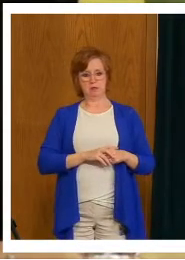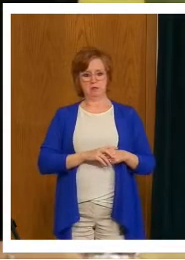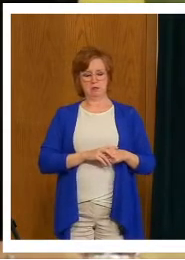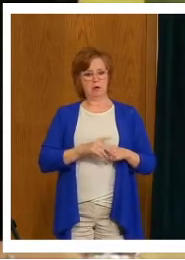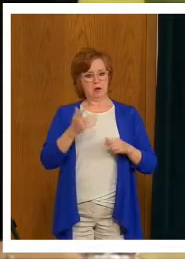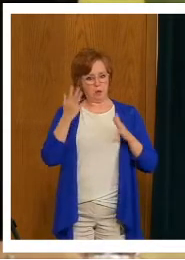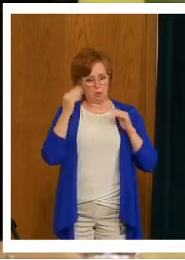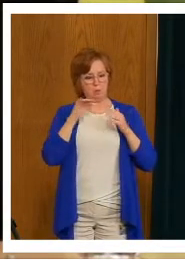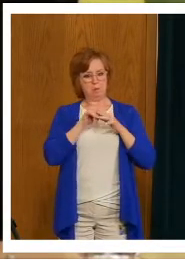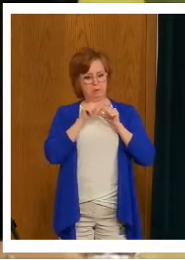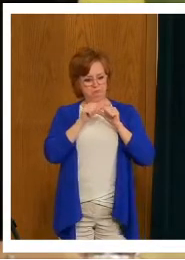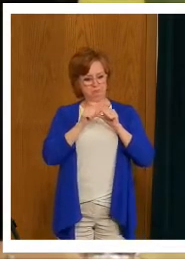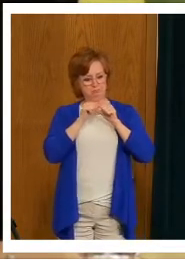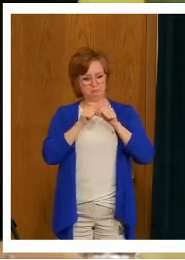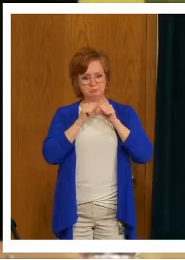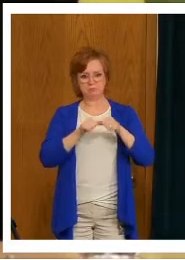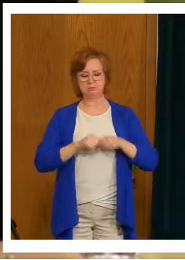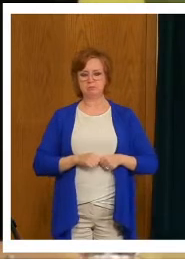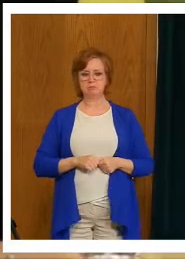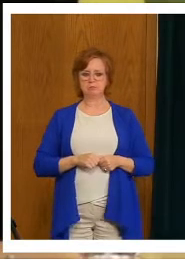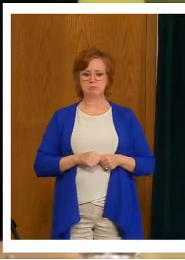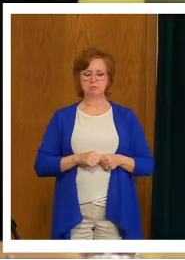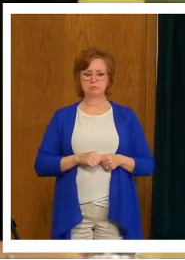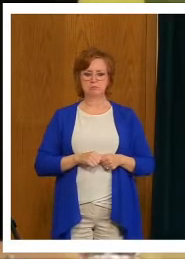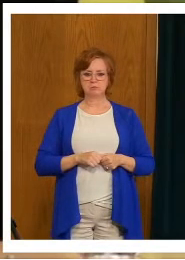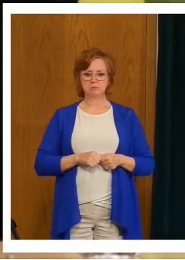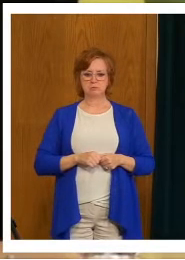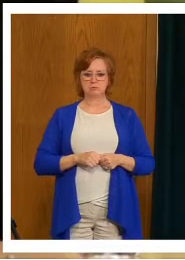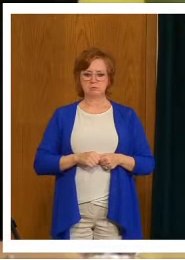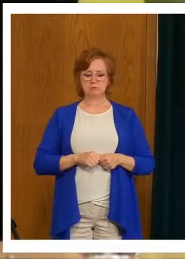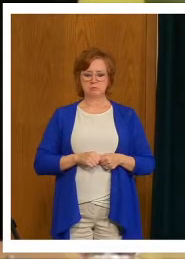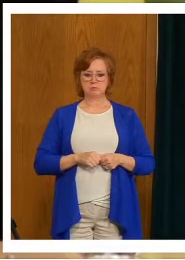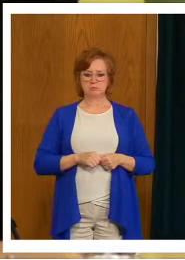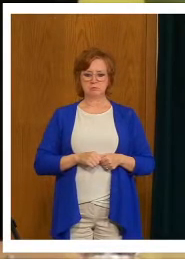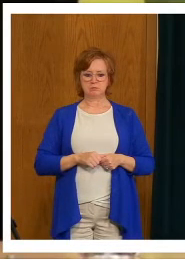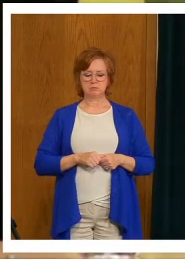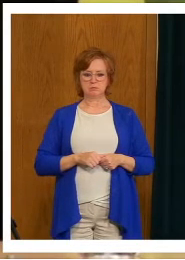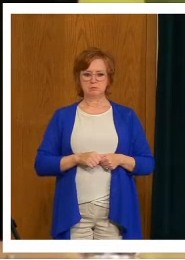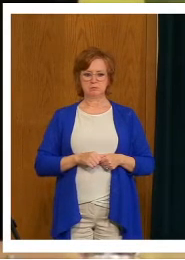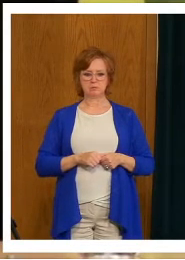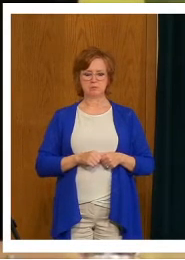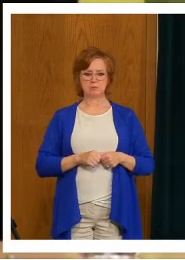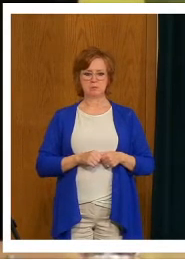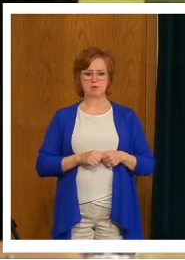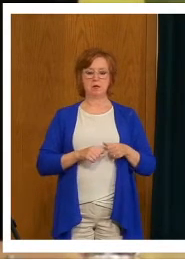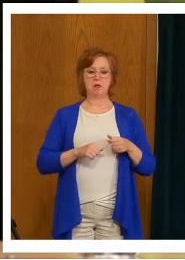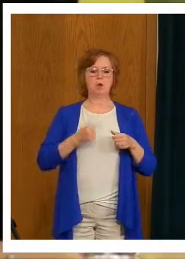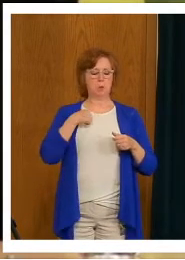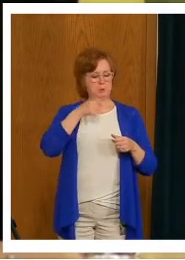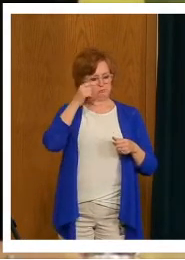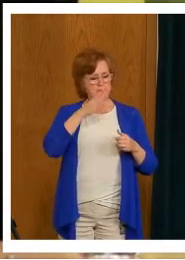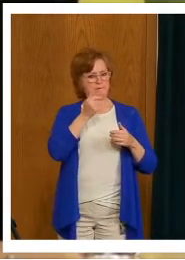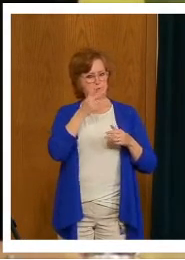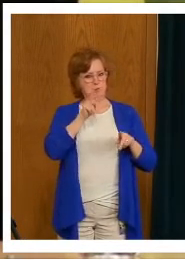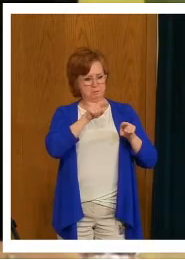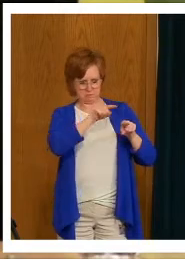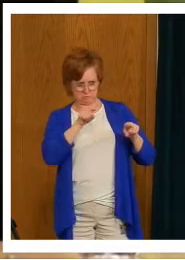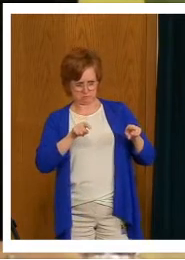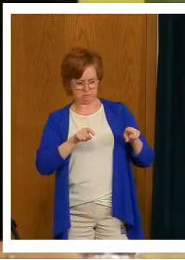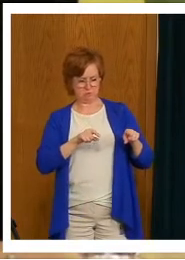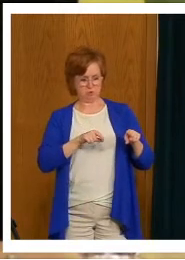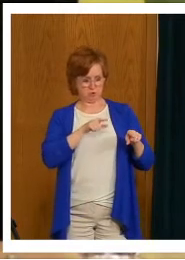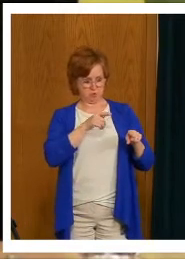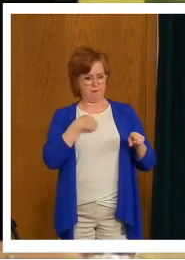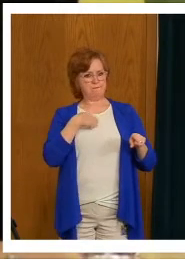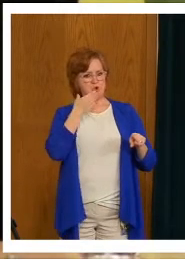And we know there are some people, for whatever reason, some of them will have a valid reason as to why they aren't